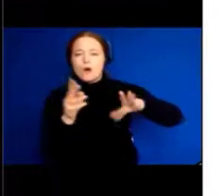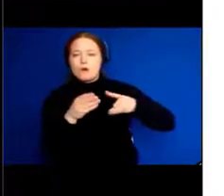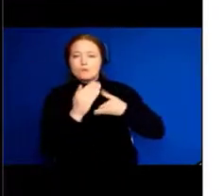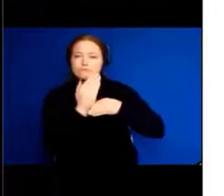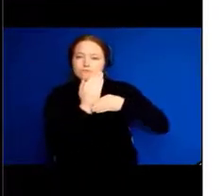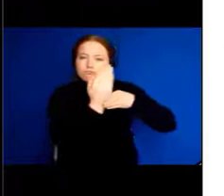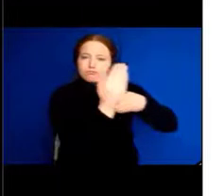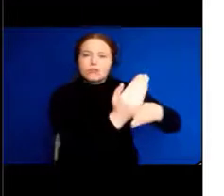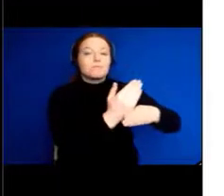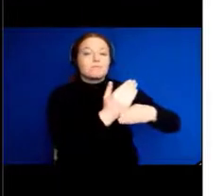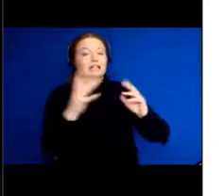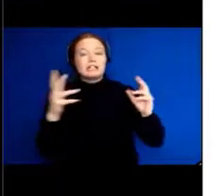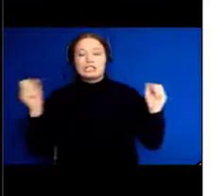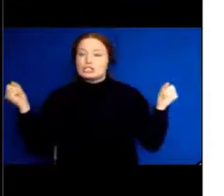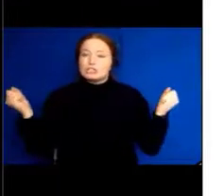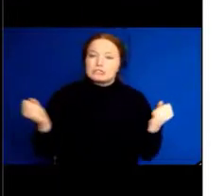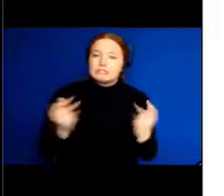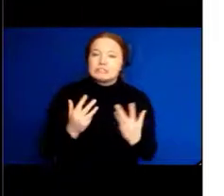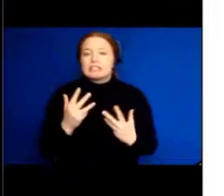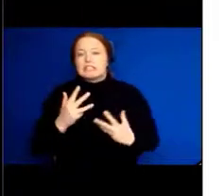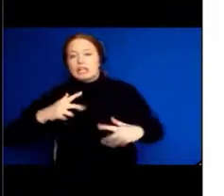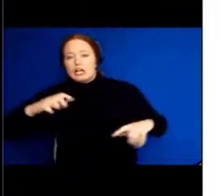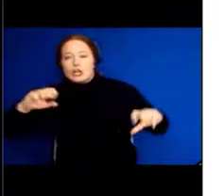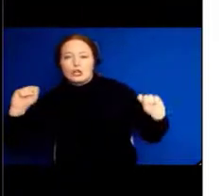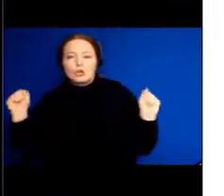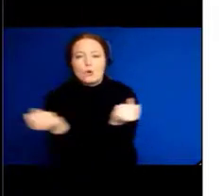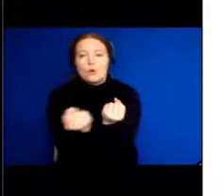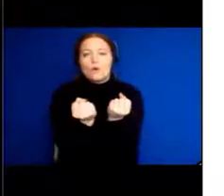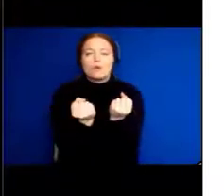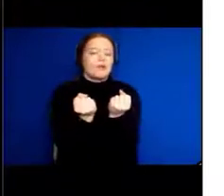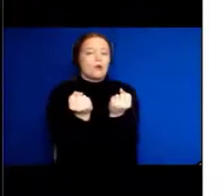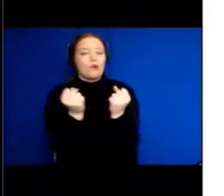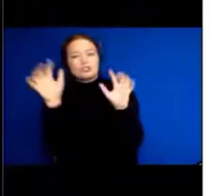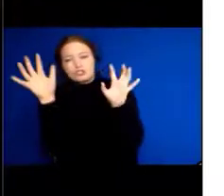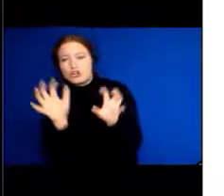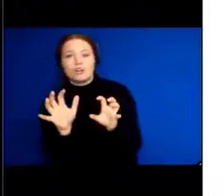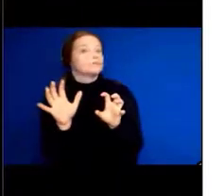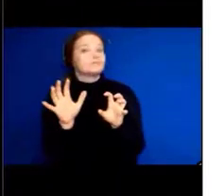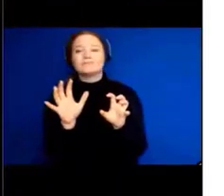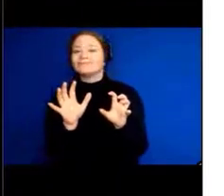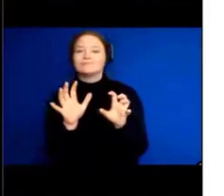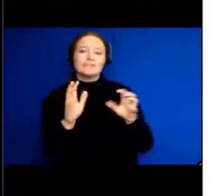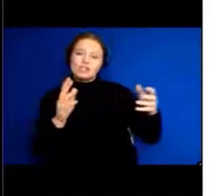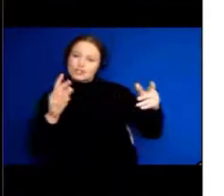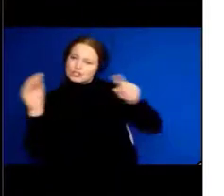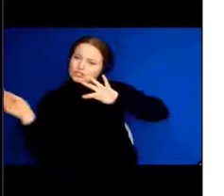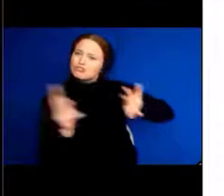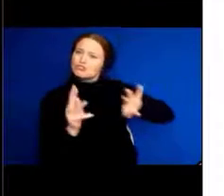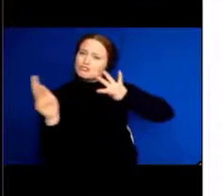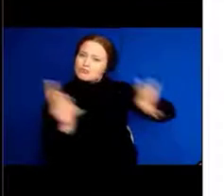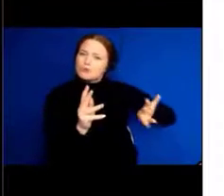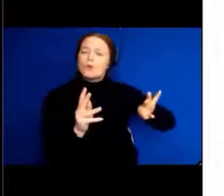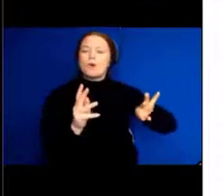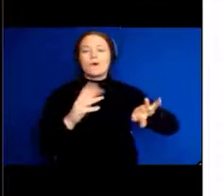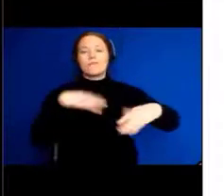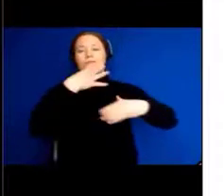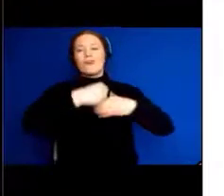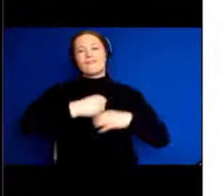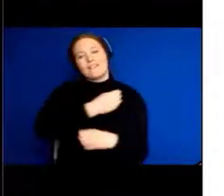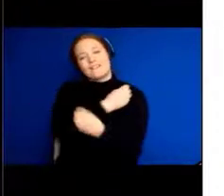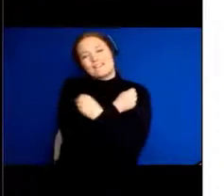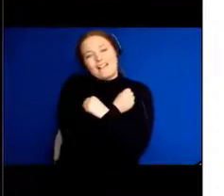cold, dreary storm, a storm of love and light. And I have it in my wall here.